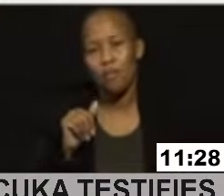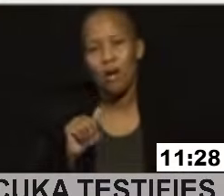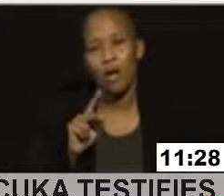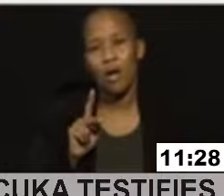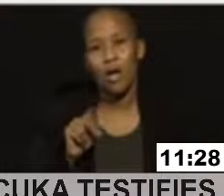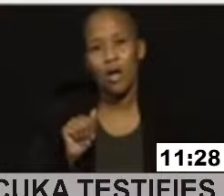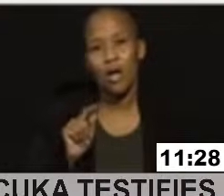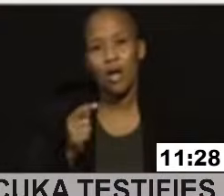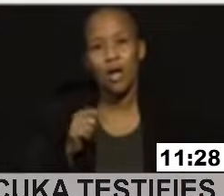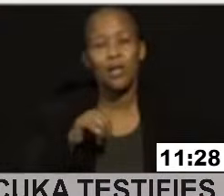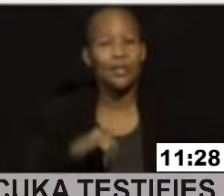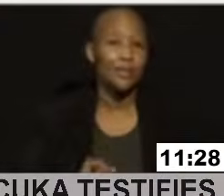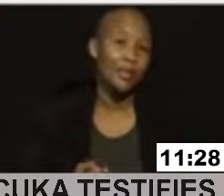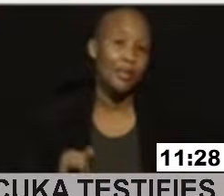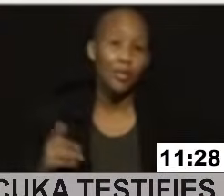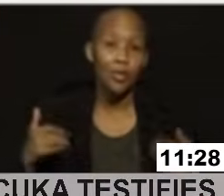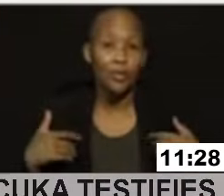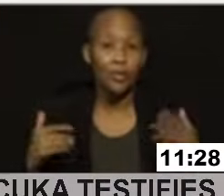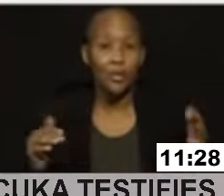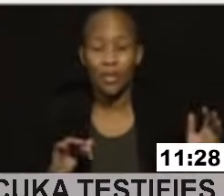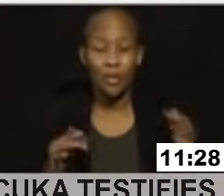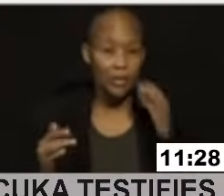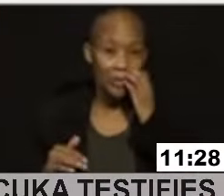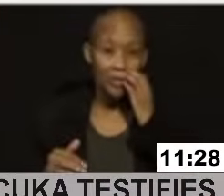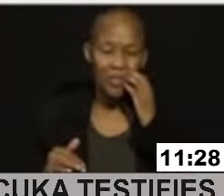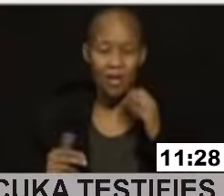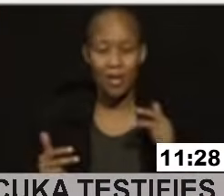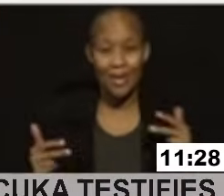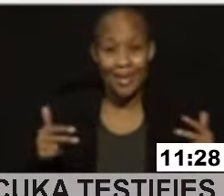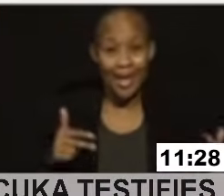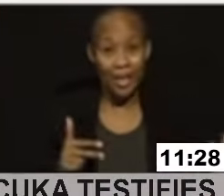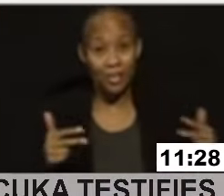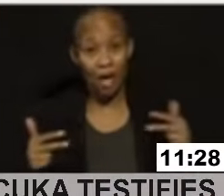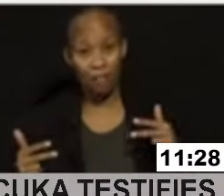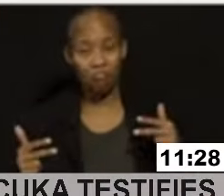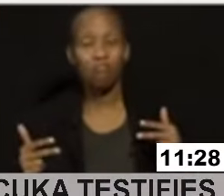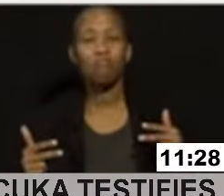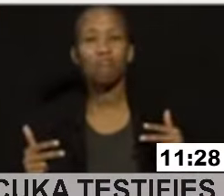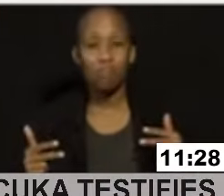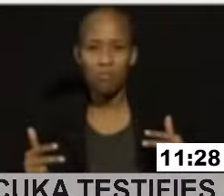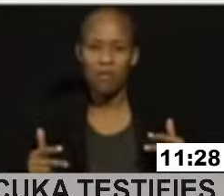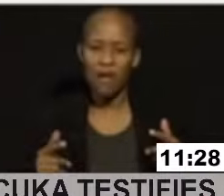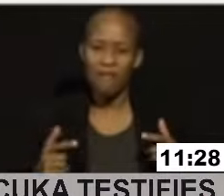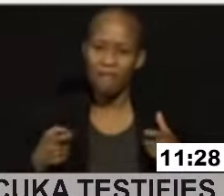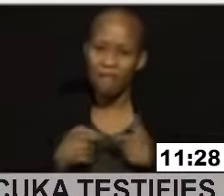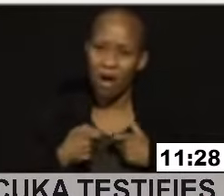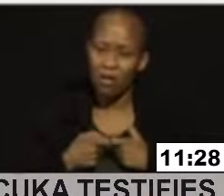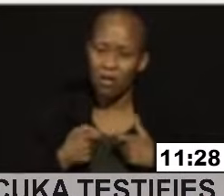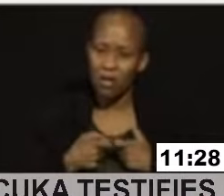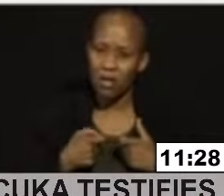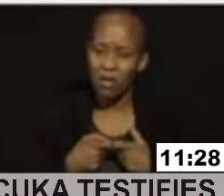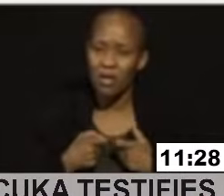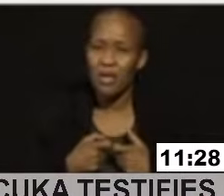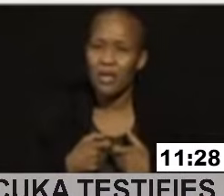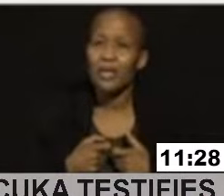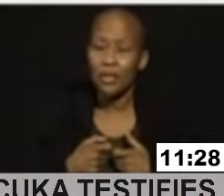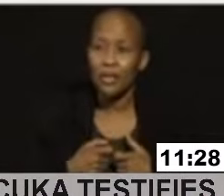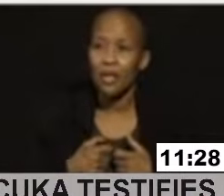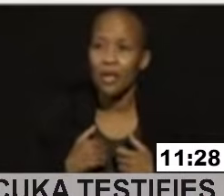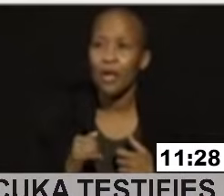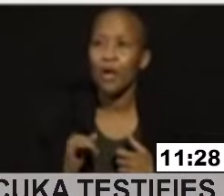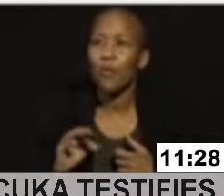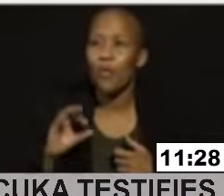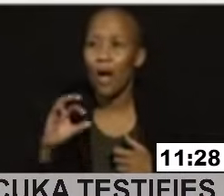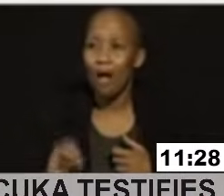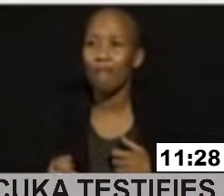which started off fighting gangsters, but at the end they themselves were the perpetrators of violence in